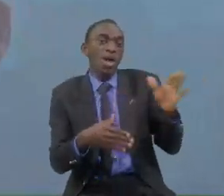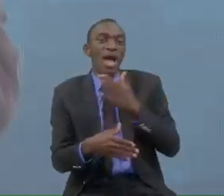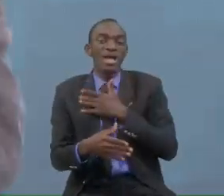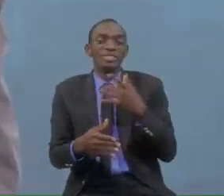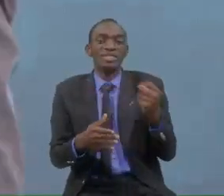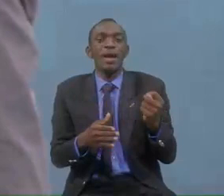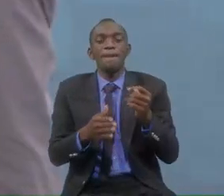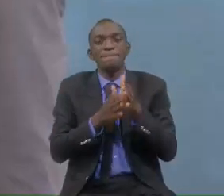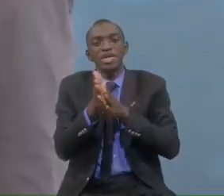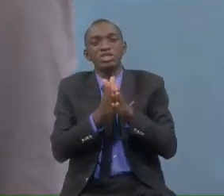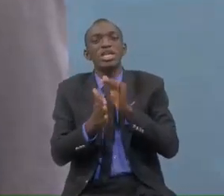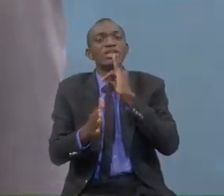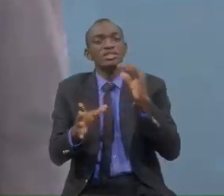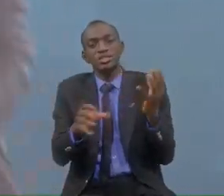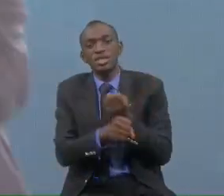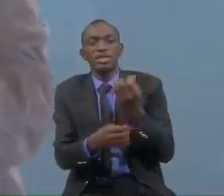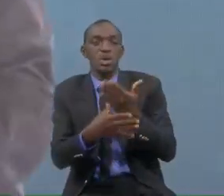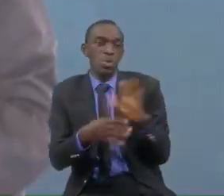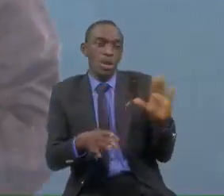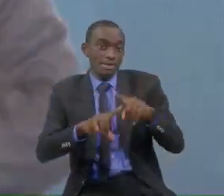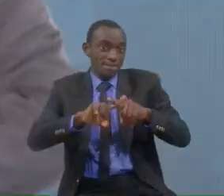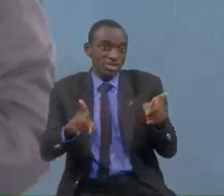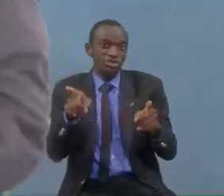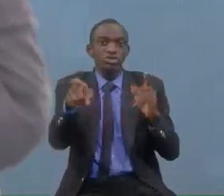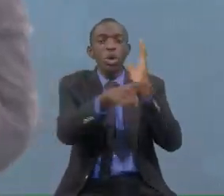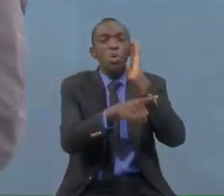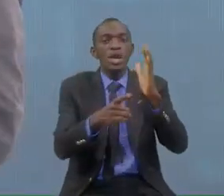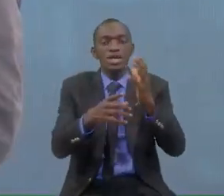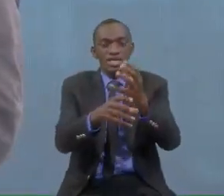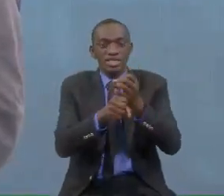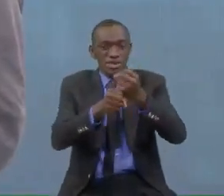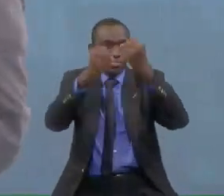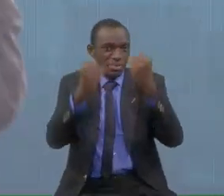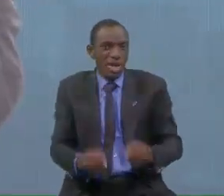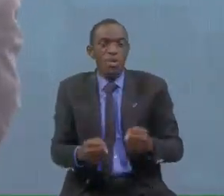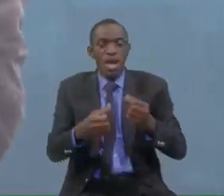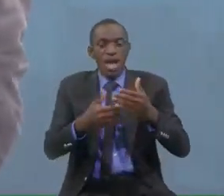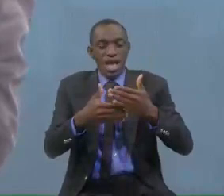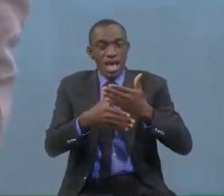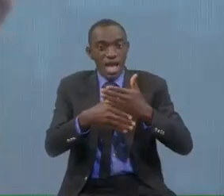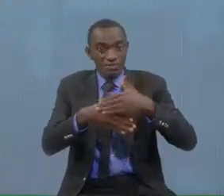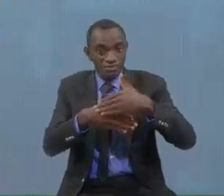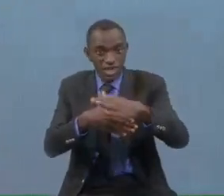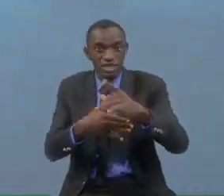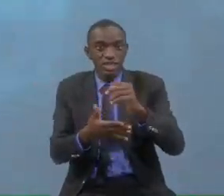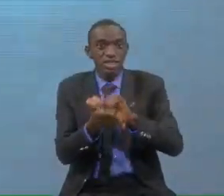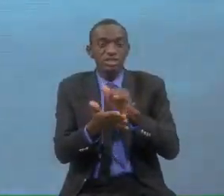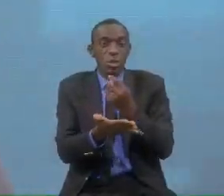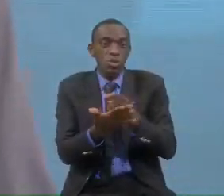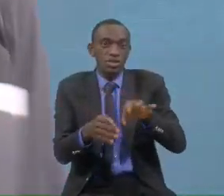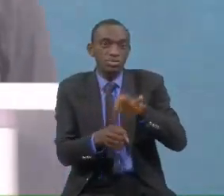But you shall receive power after that the Holy Ghost has come upon you. We need